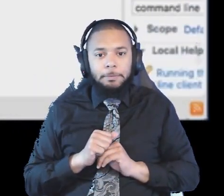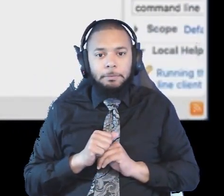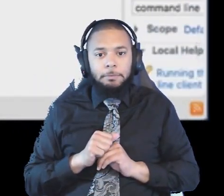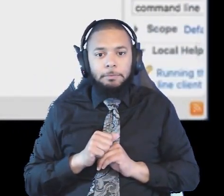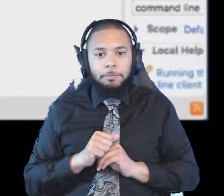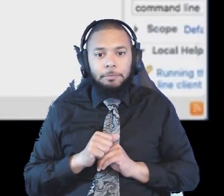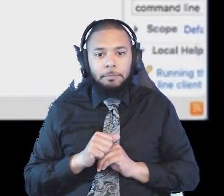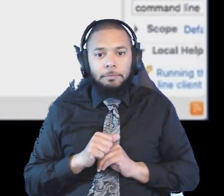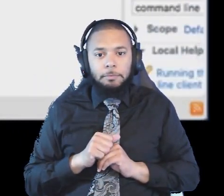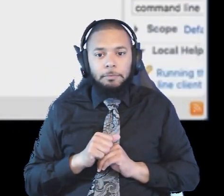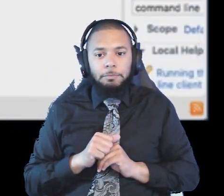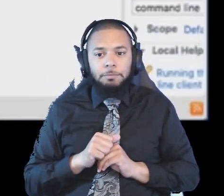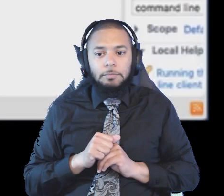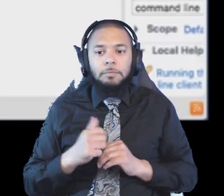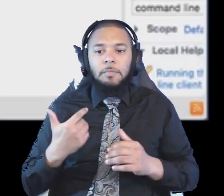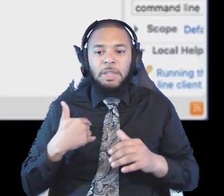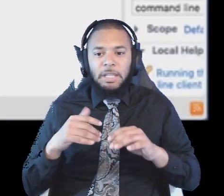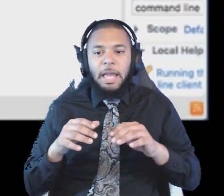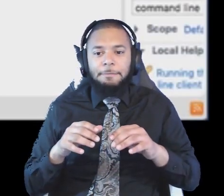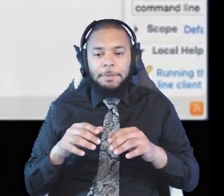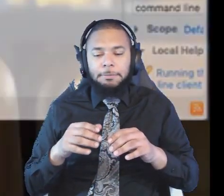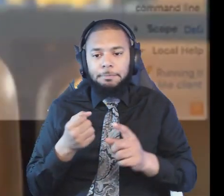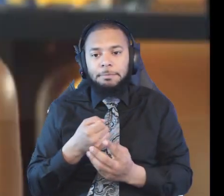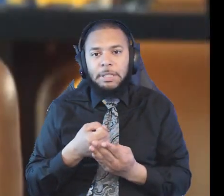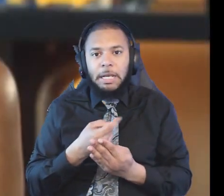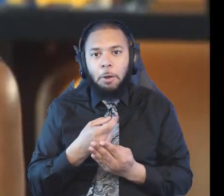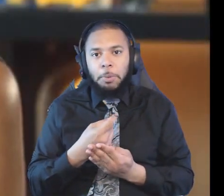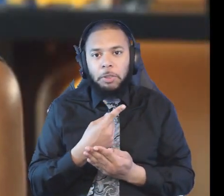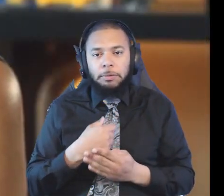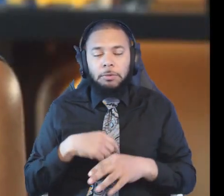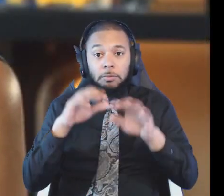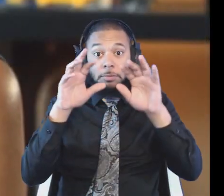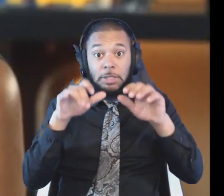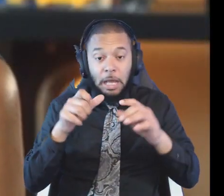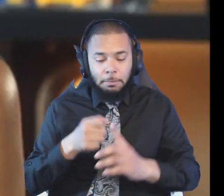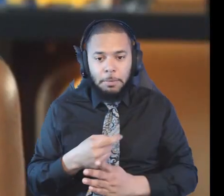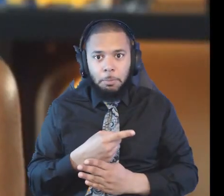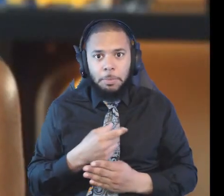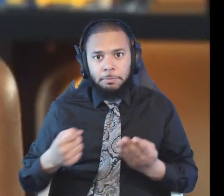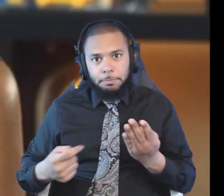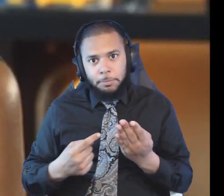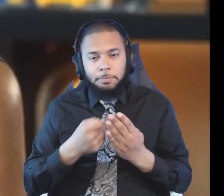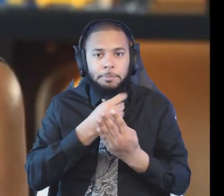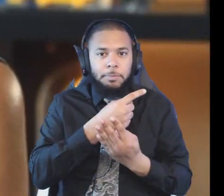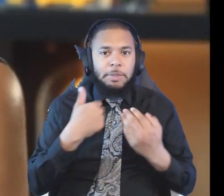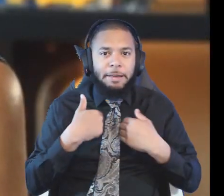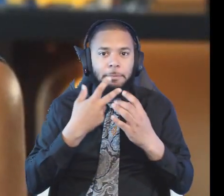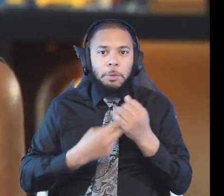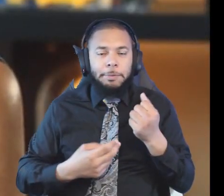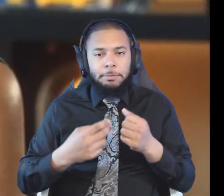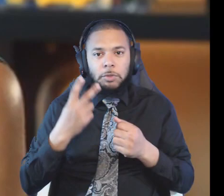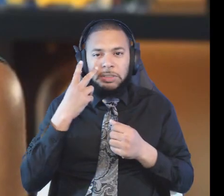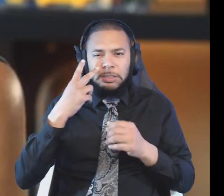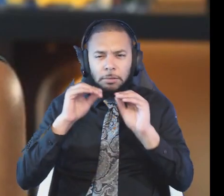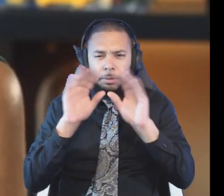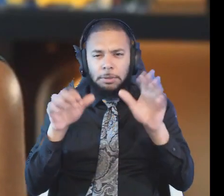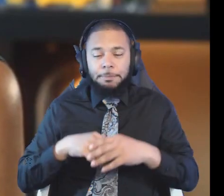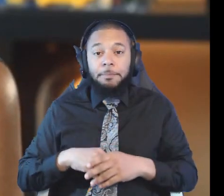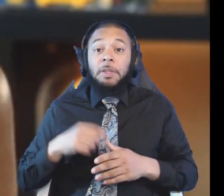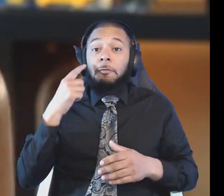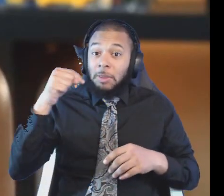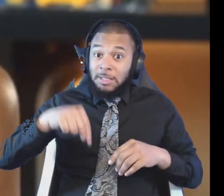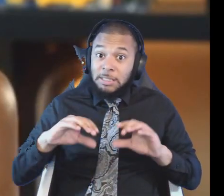and an output area. So again, for this class, what we're going to use is